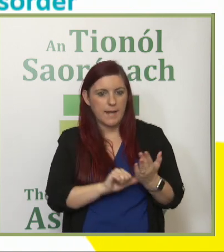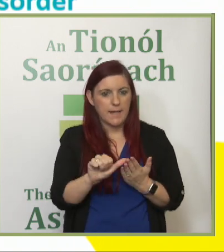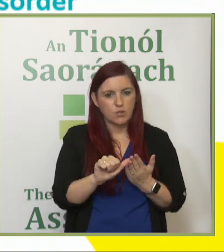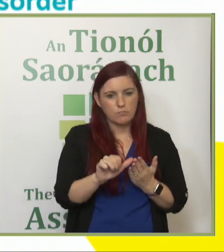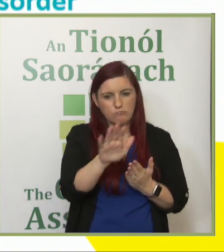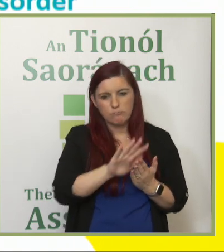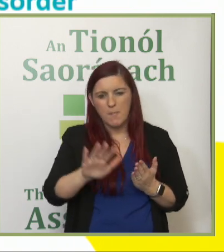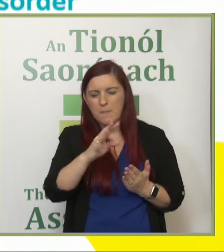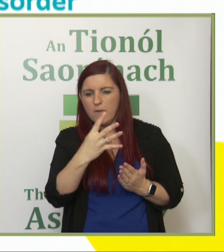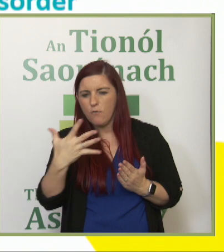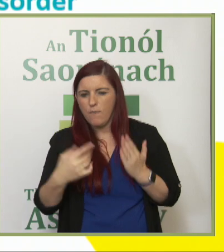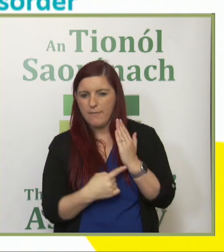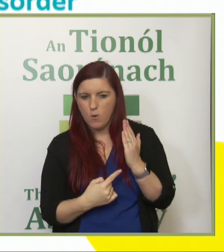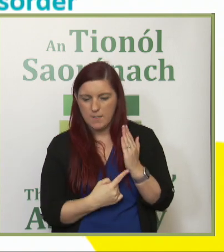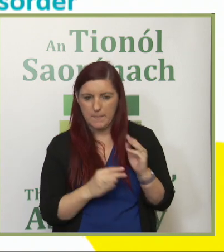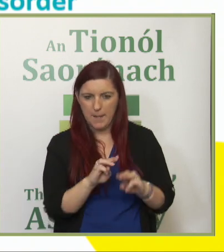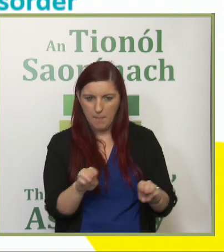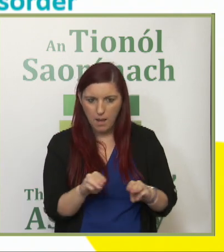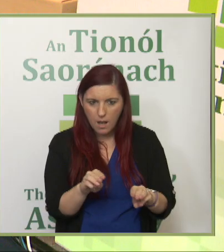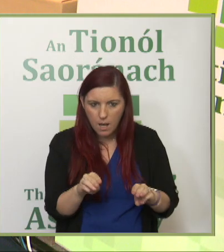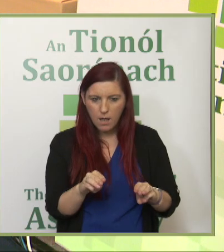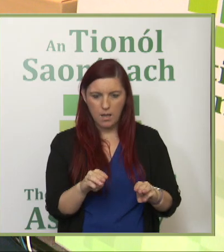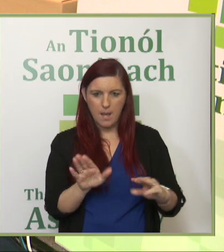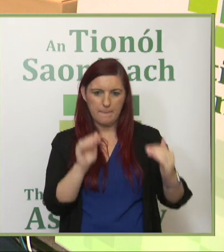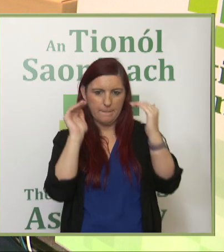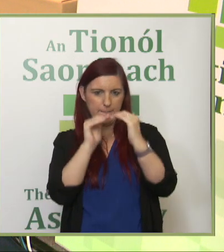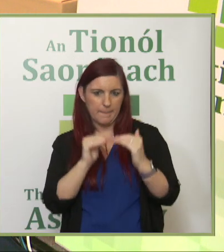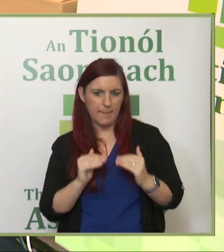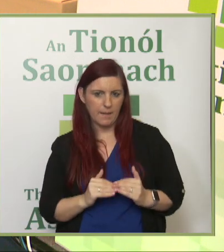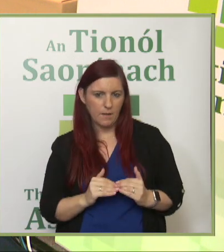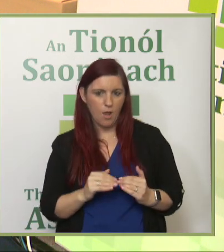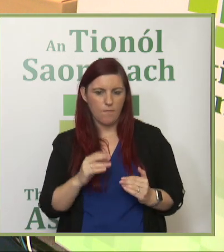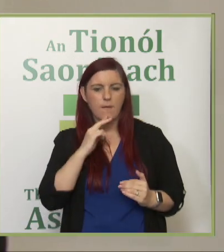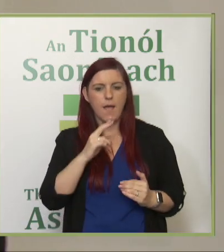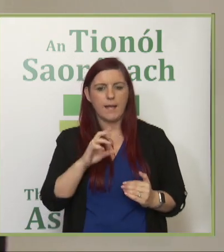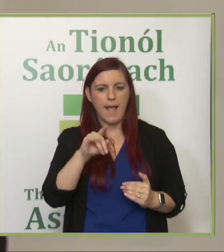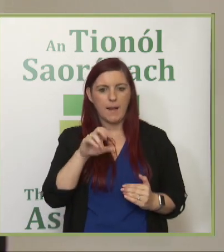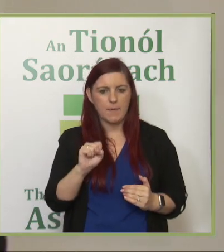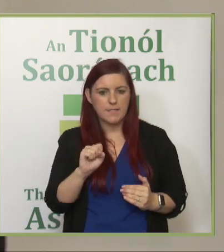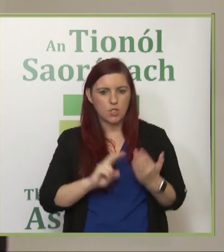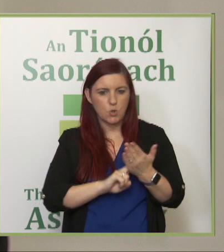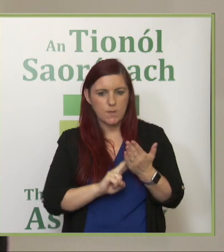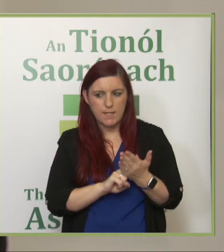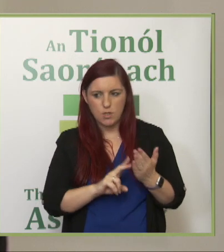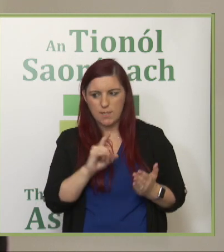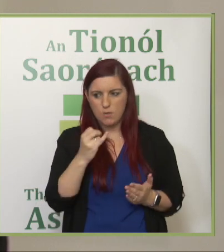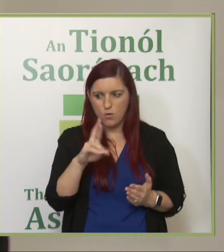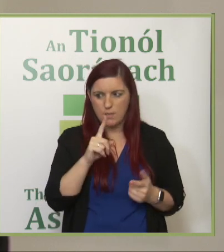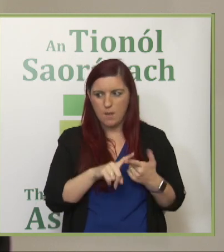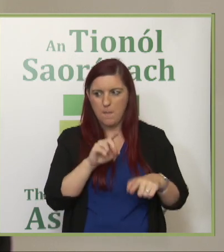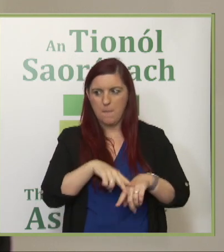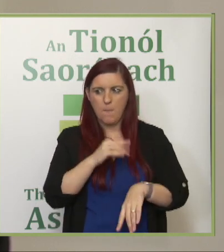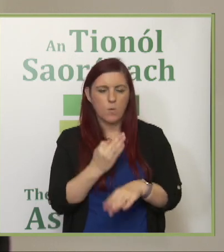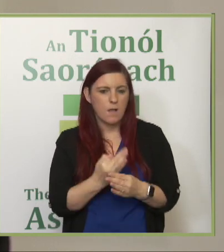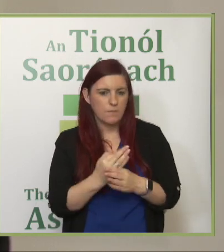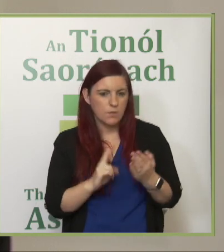about 45,000 people, meet the criteria of cannabis use disorder. Our data also shows that this is most common among males